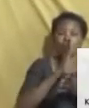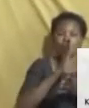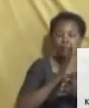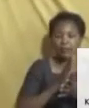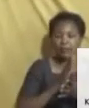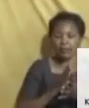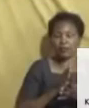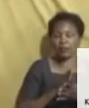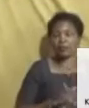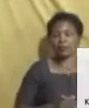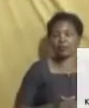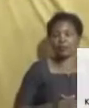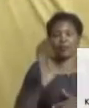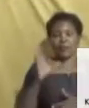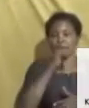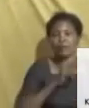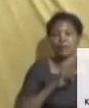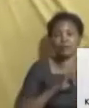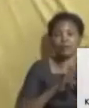of the law.